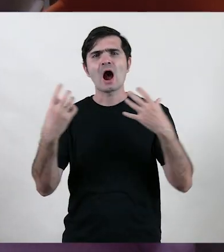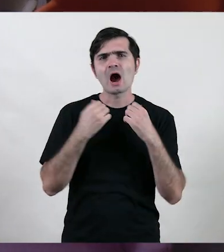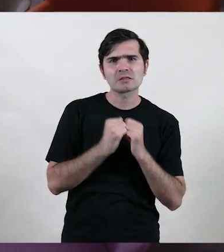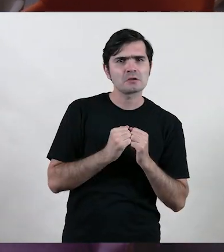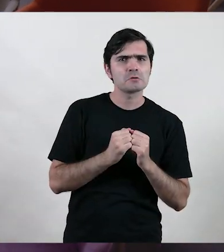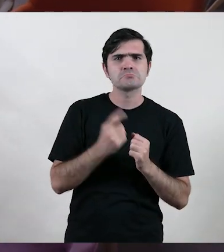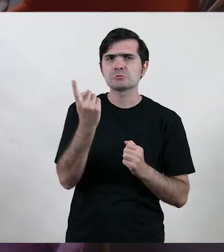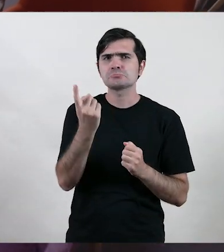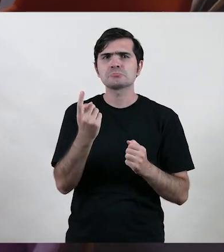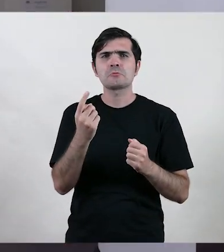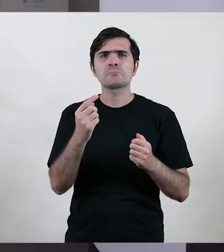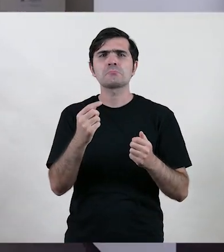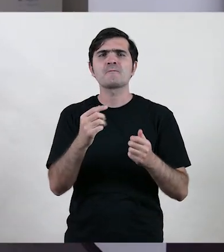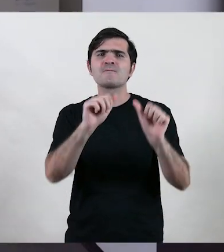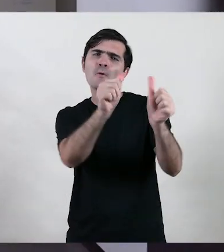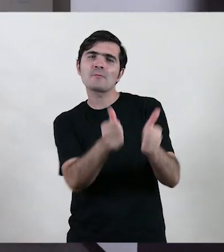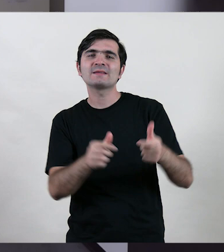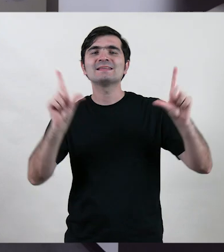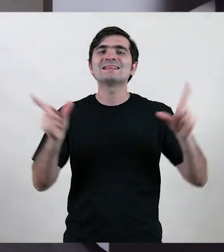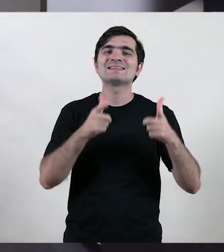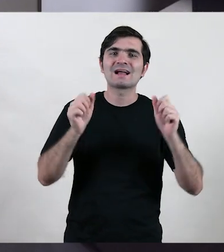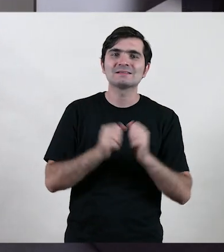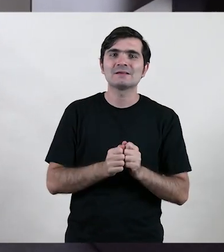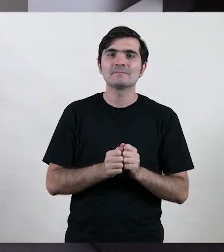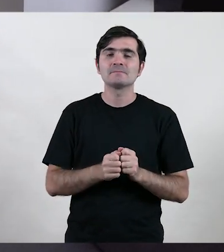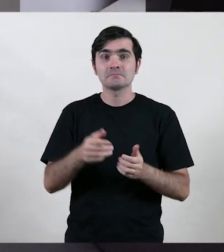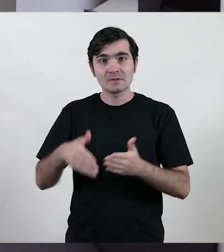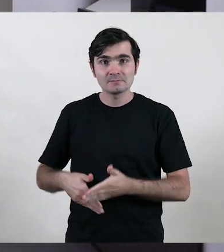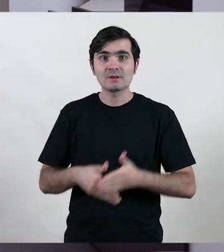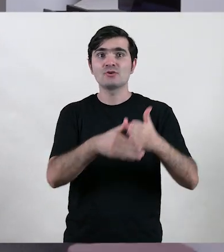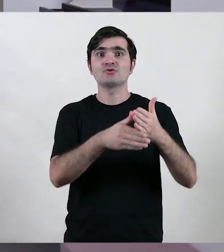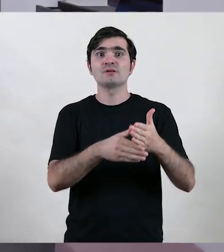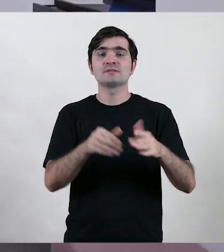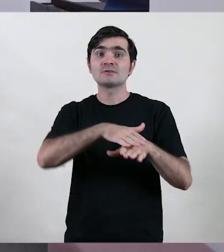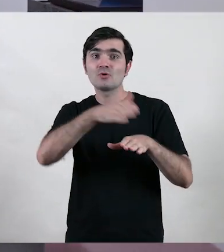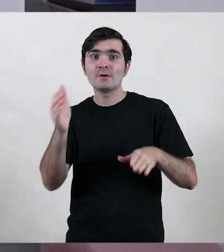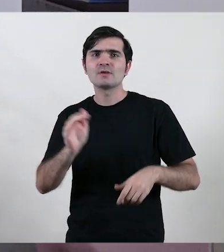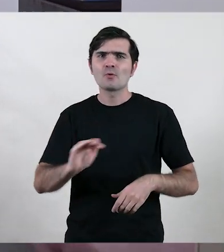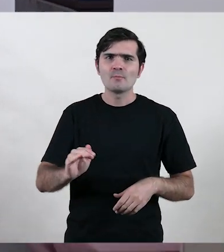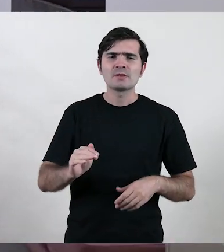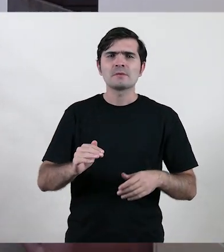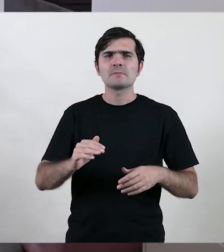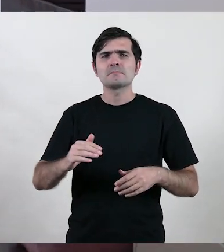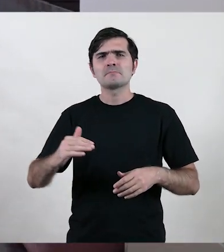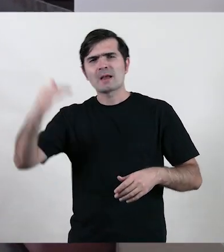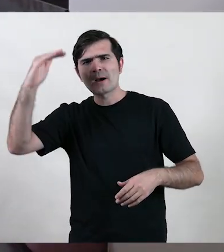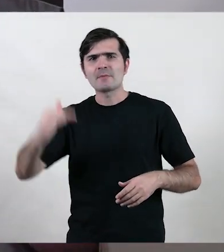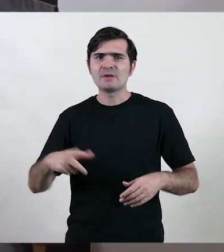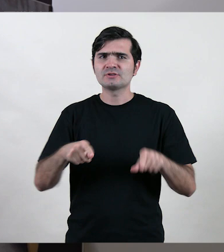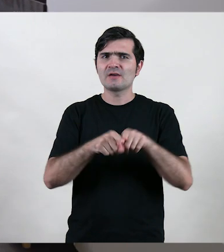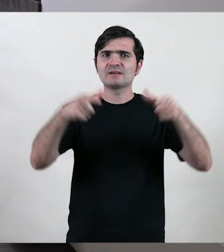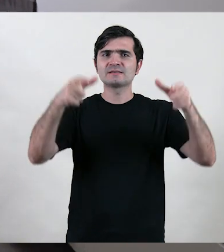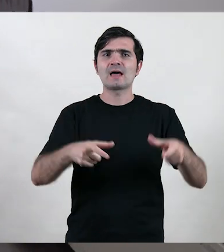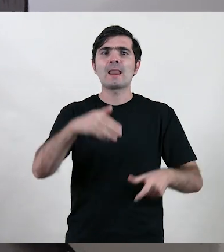in a fun manner. The multimedia room facilitates the discoveries of both the young and old, while films